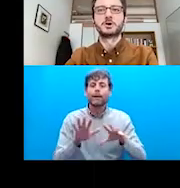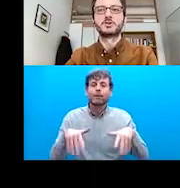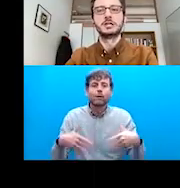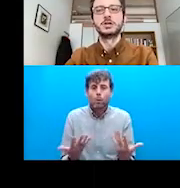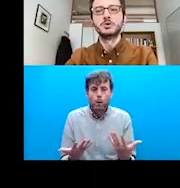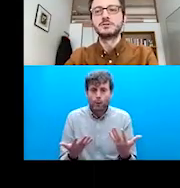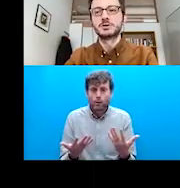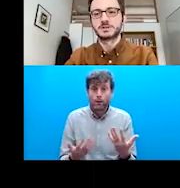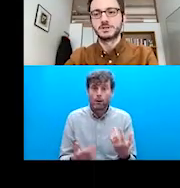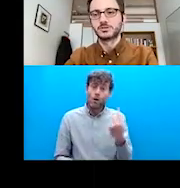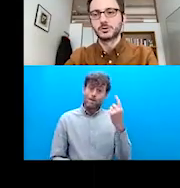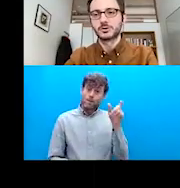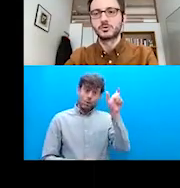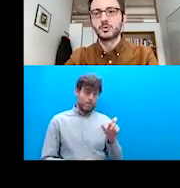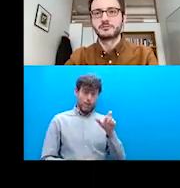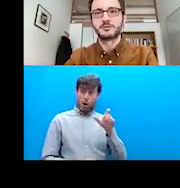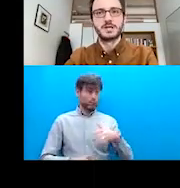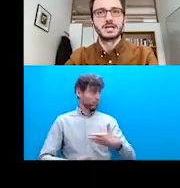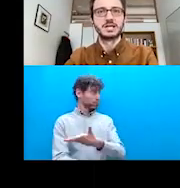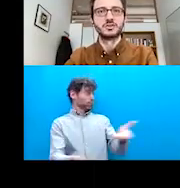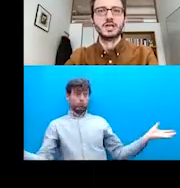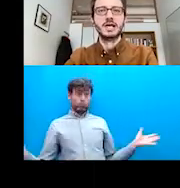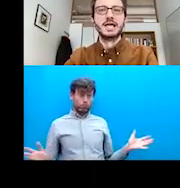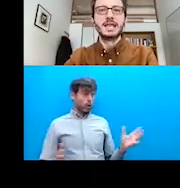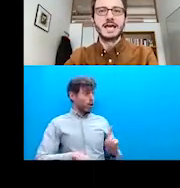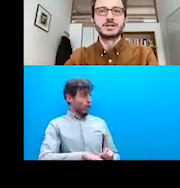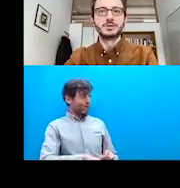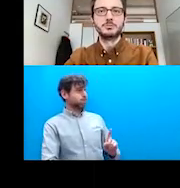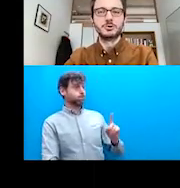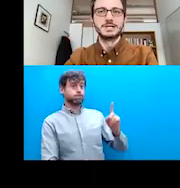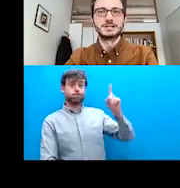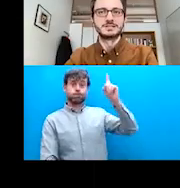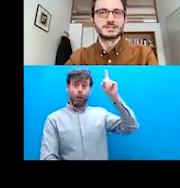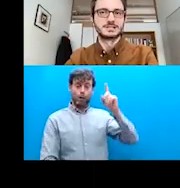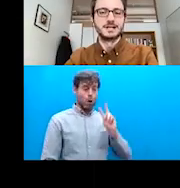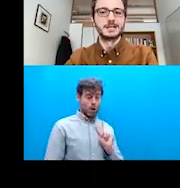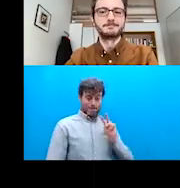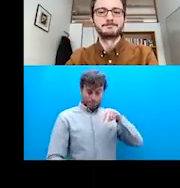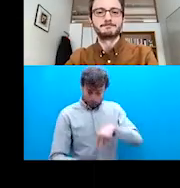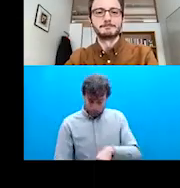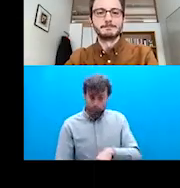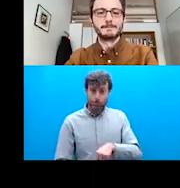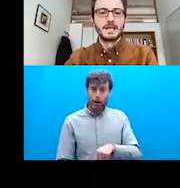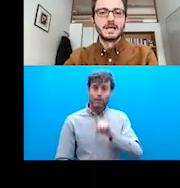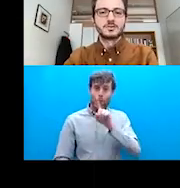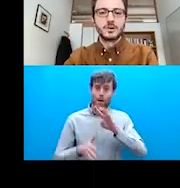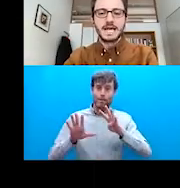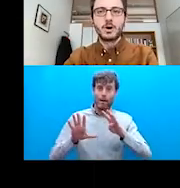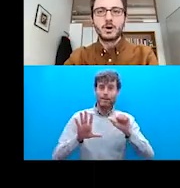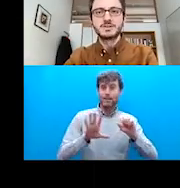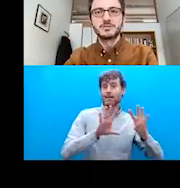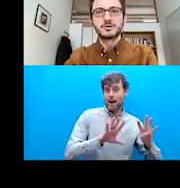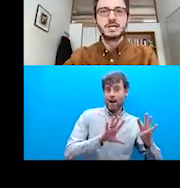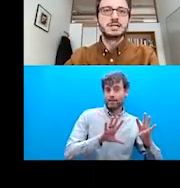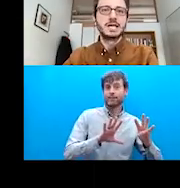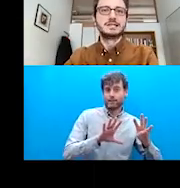first person in the universe of discourse, whoever that is, landed on the moon in 1969. So likewise